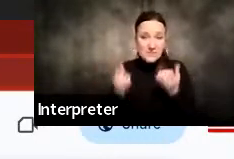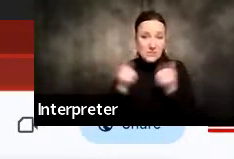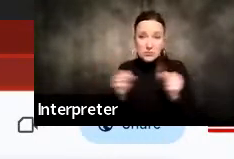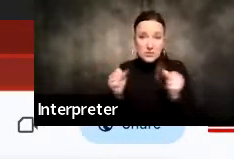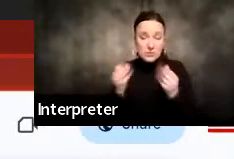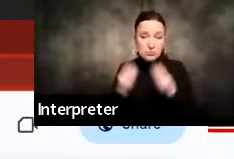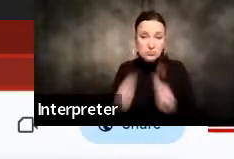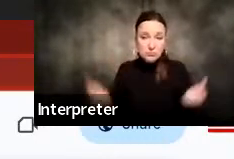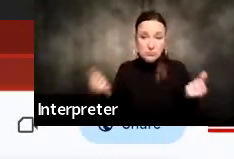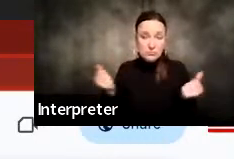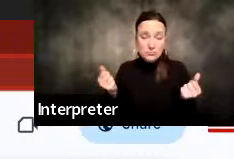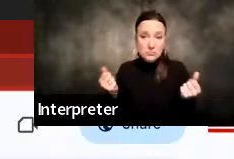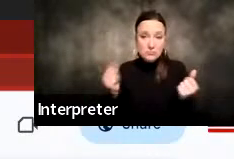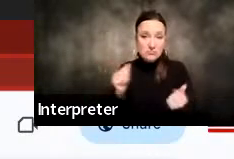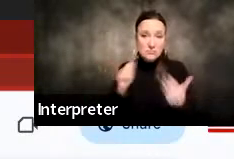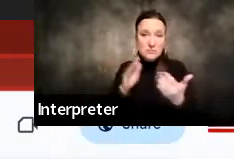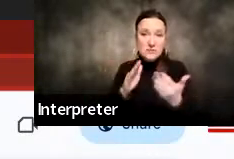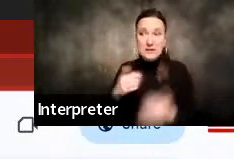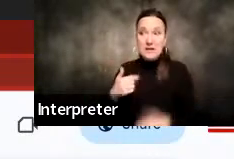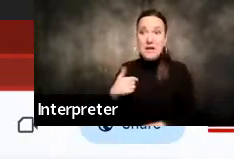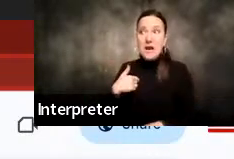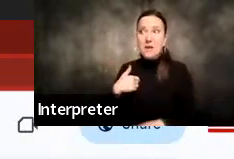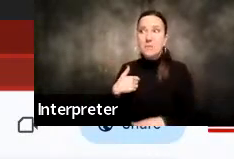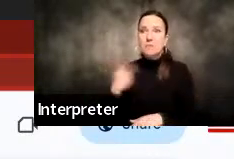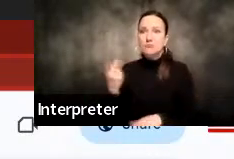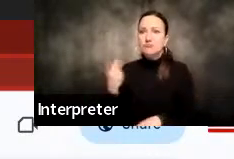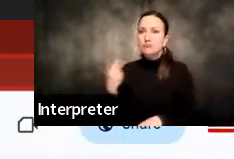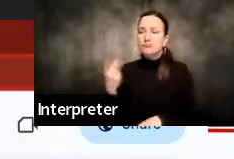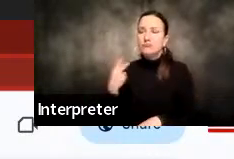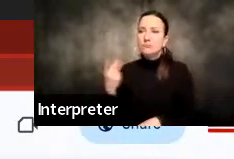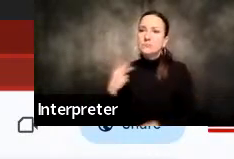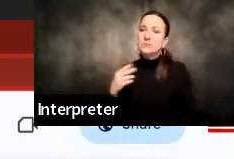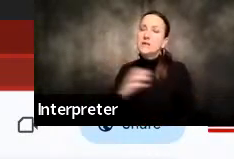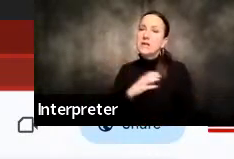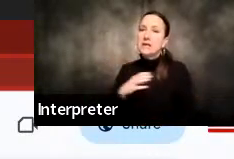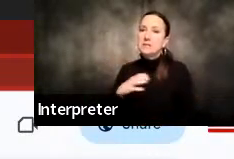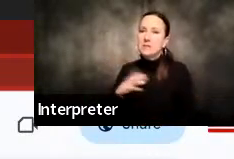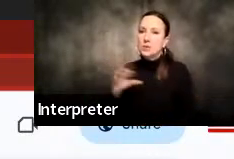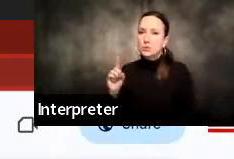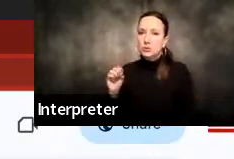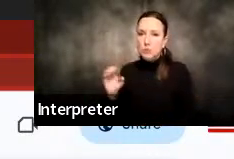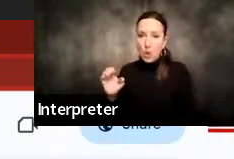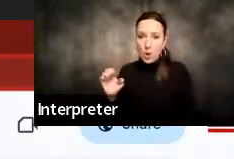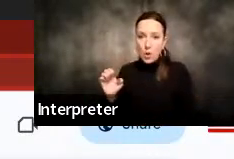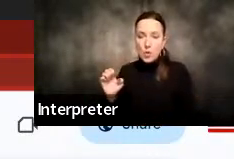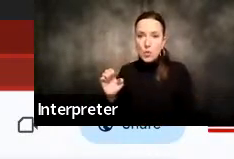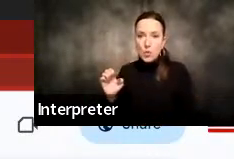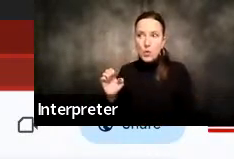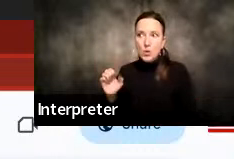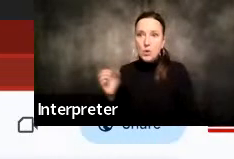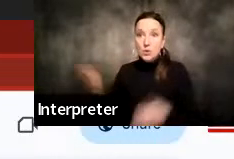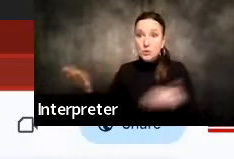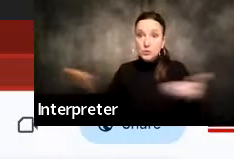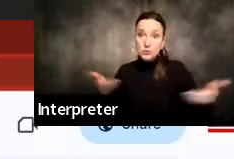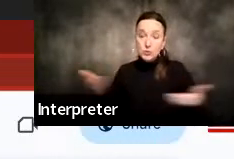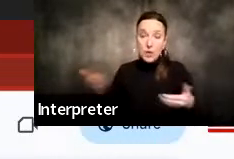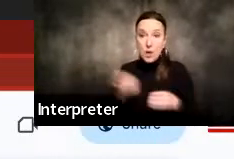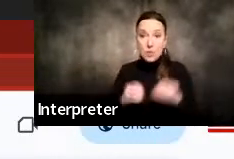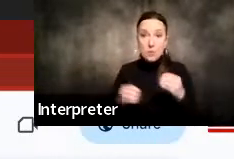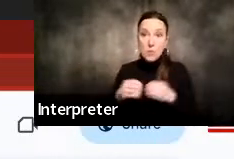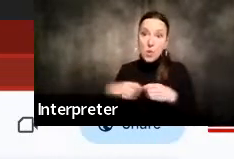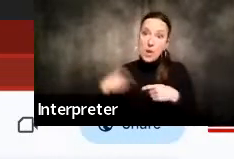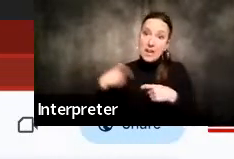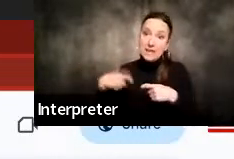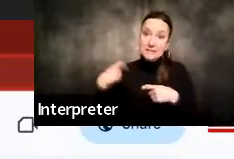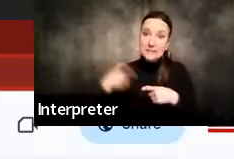address? I'm currently working with Councilwoman Nadeau to hire more Latinos in Department of Public